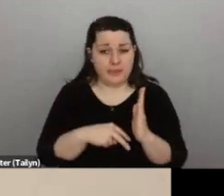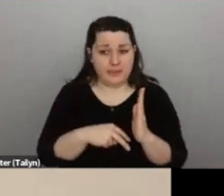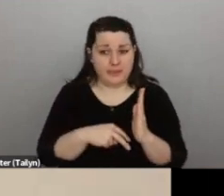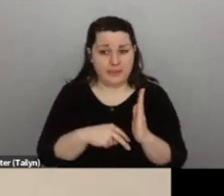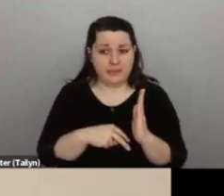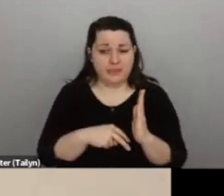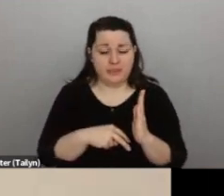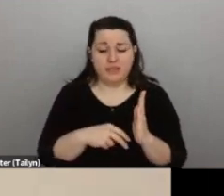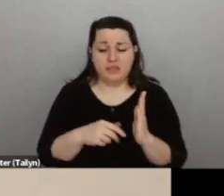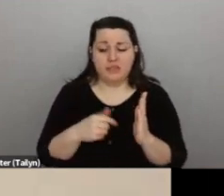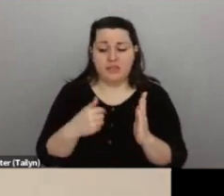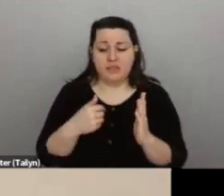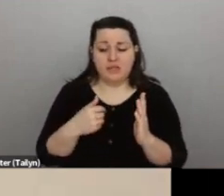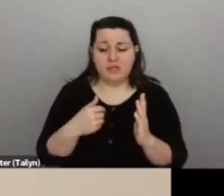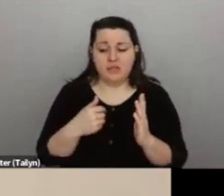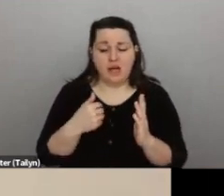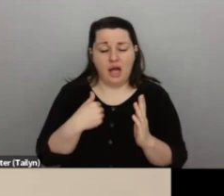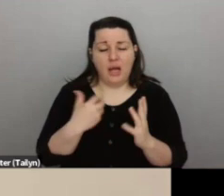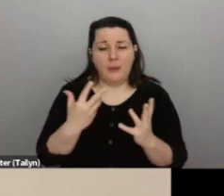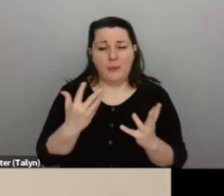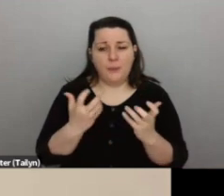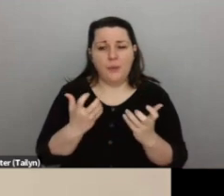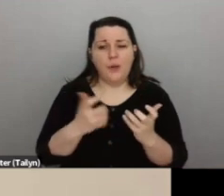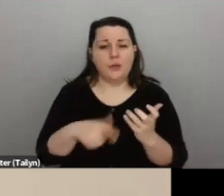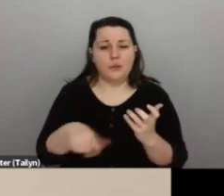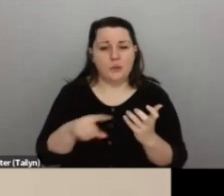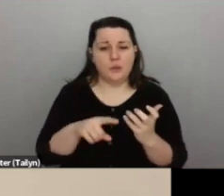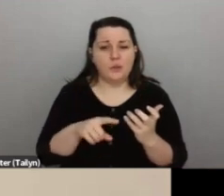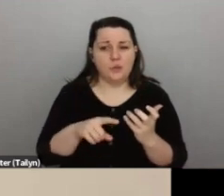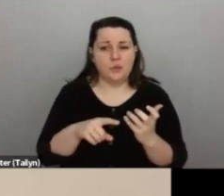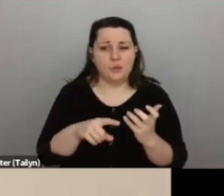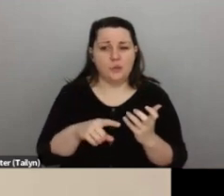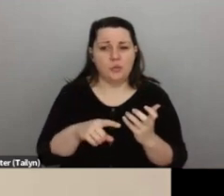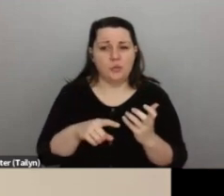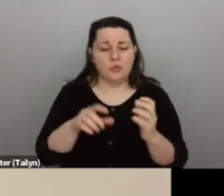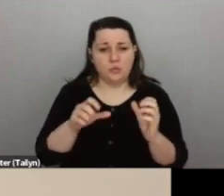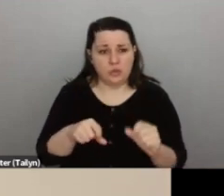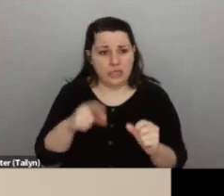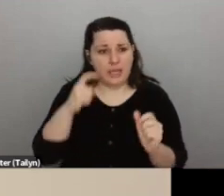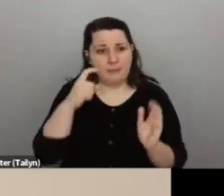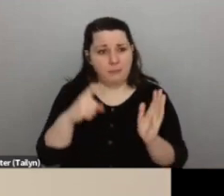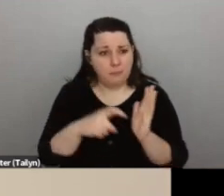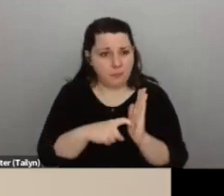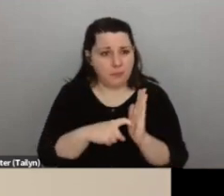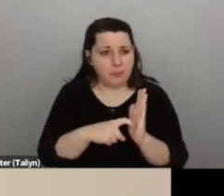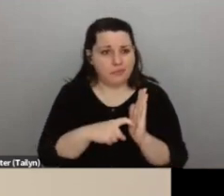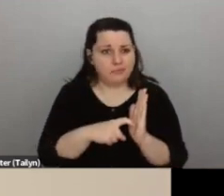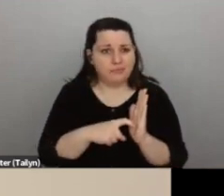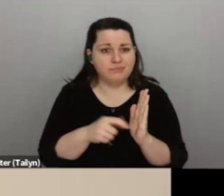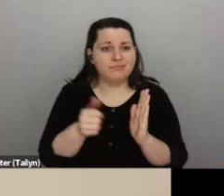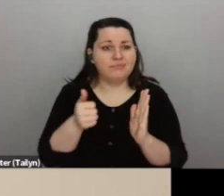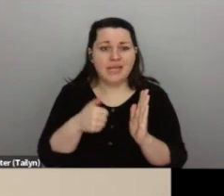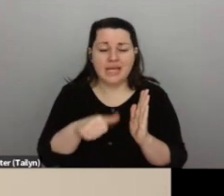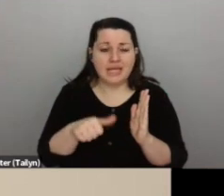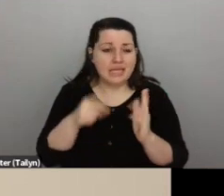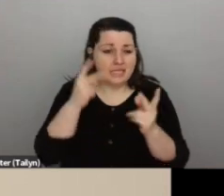thing I would like is for you to be able to point out any visual references